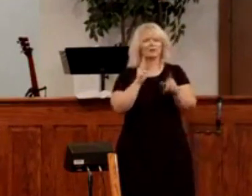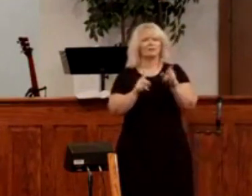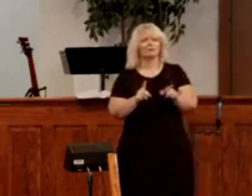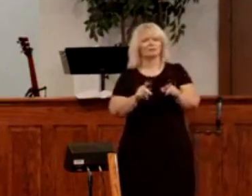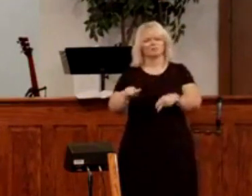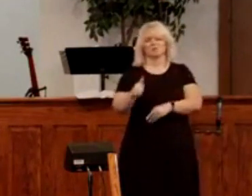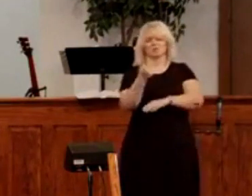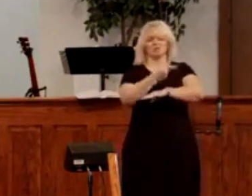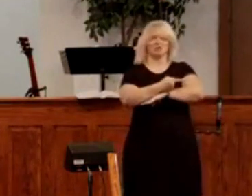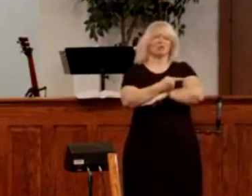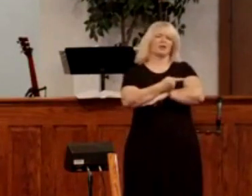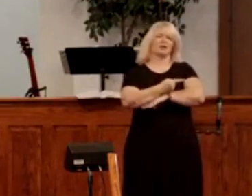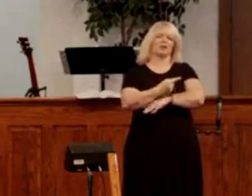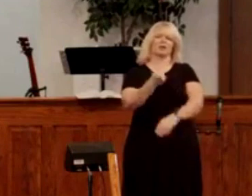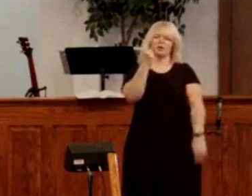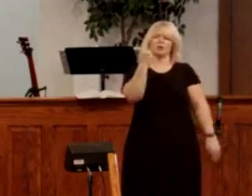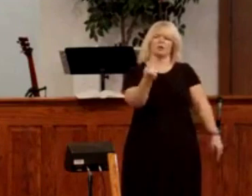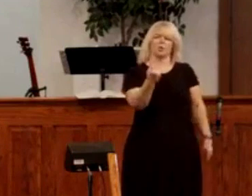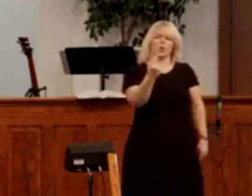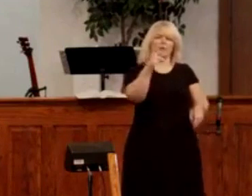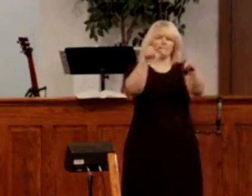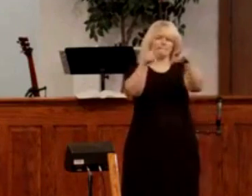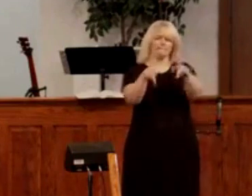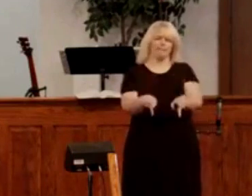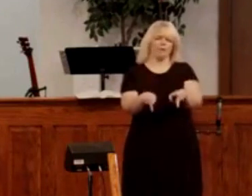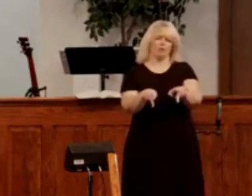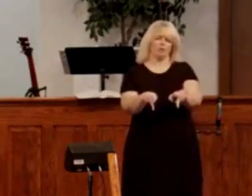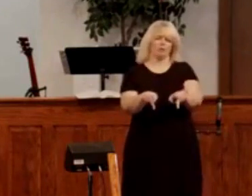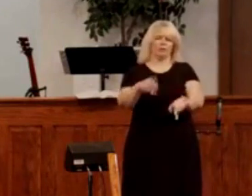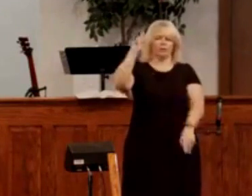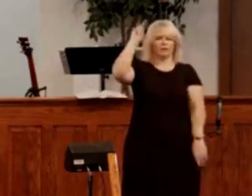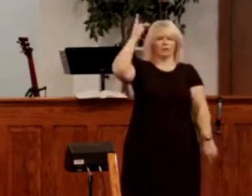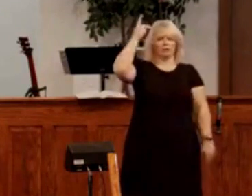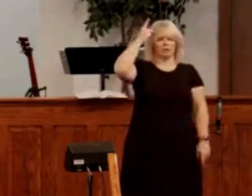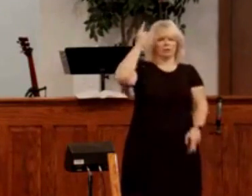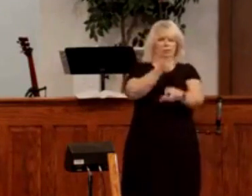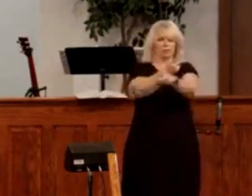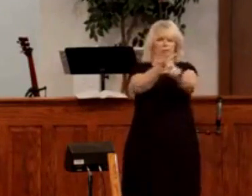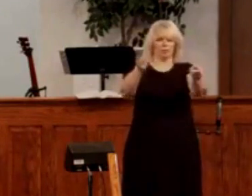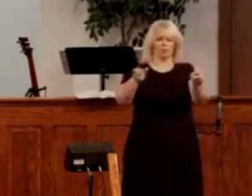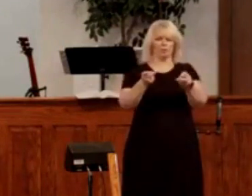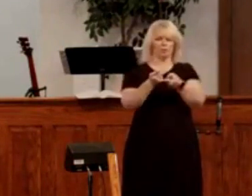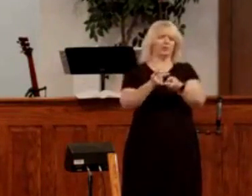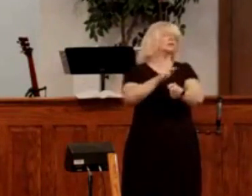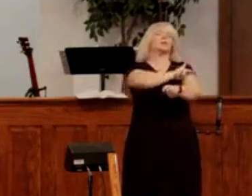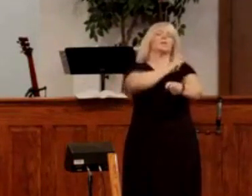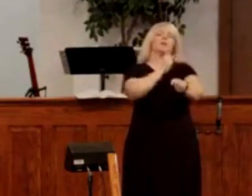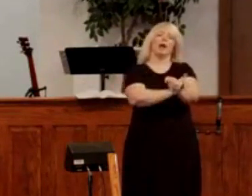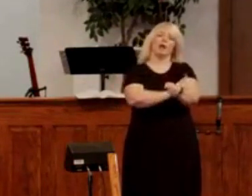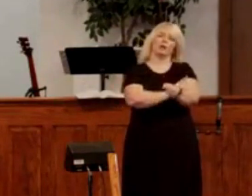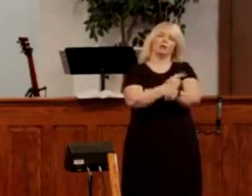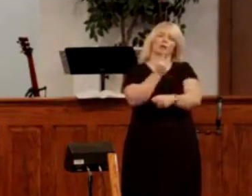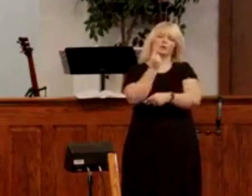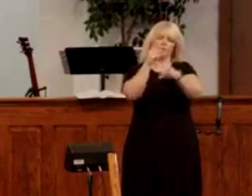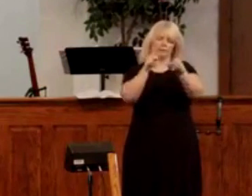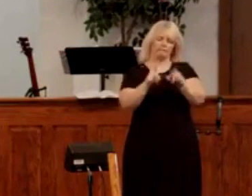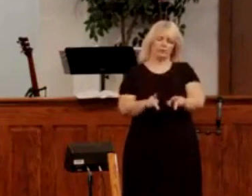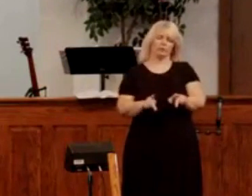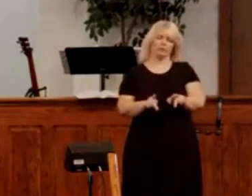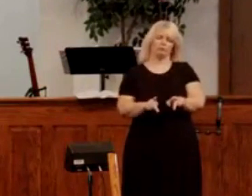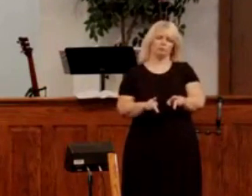day. You got one person in a political position of power, okay? This one person is in a position of